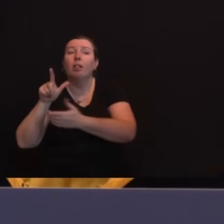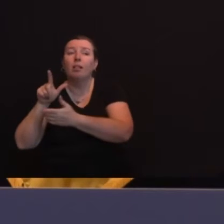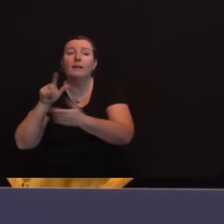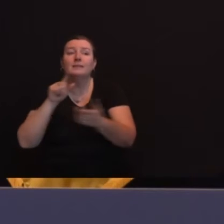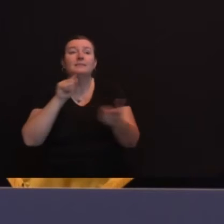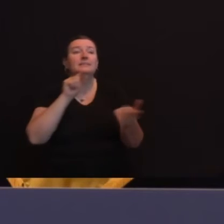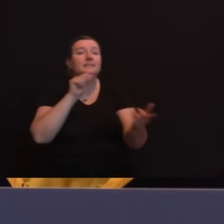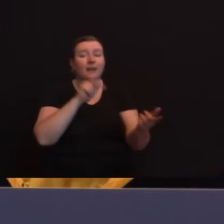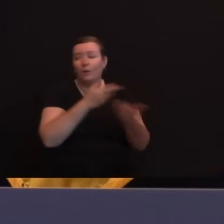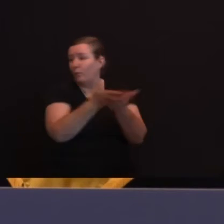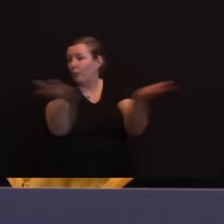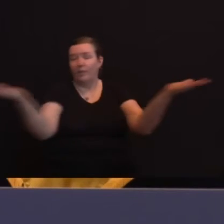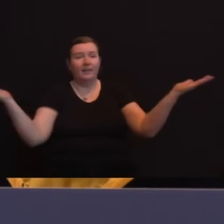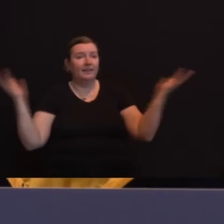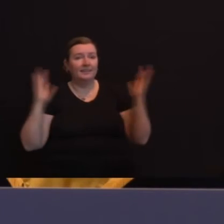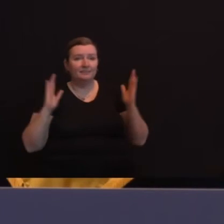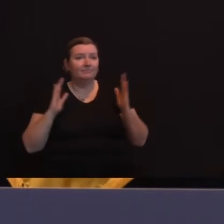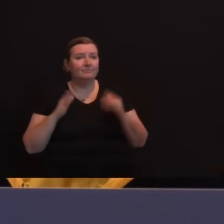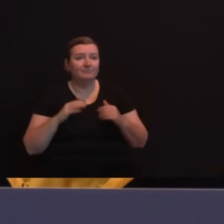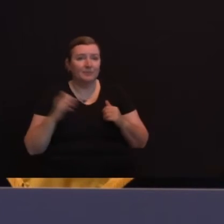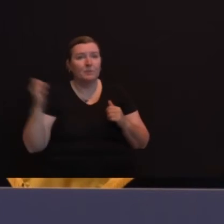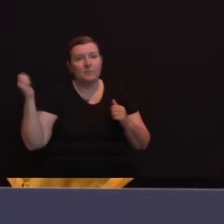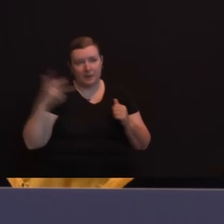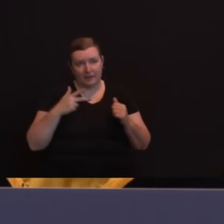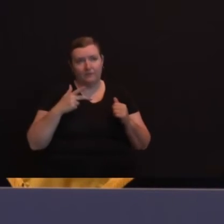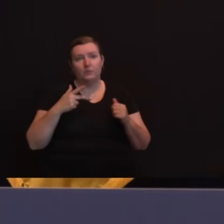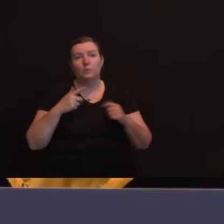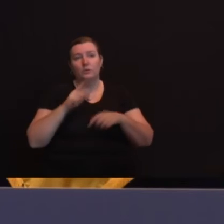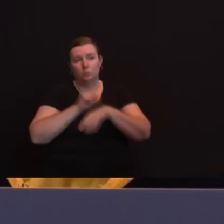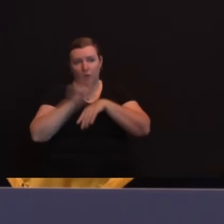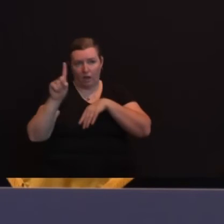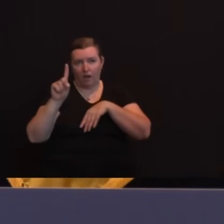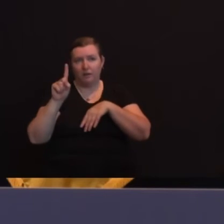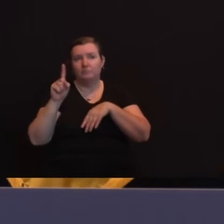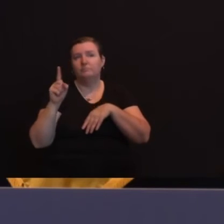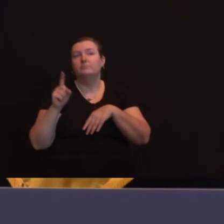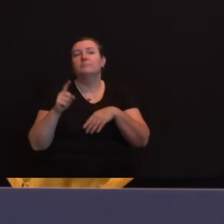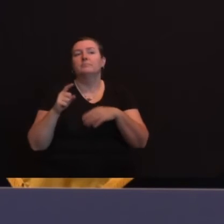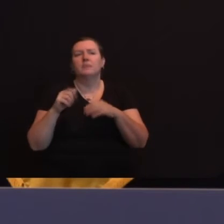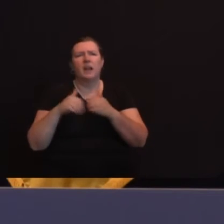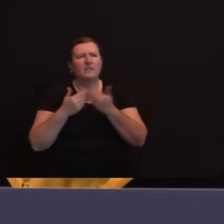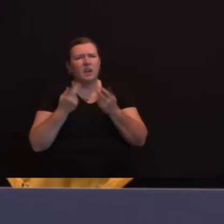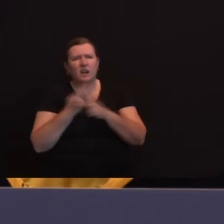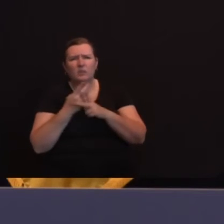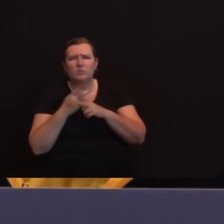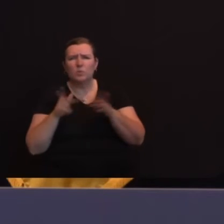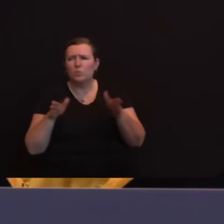we'll be back with you 1 o'clock. We got to visit the format, though, which I do want to do